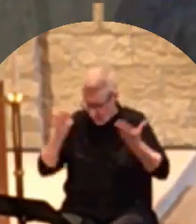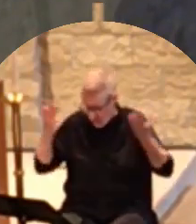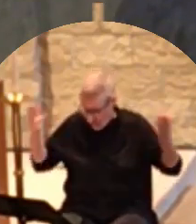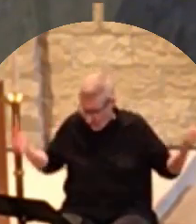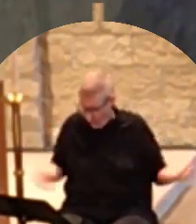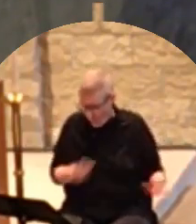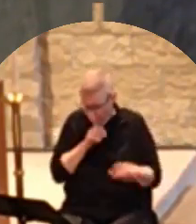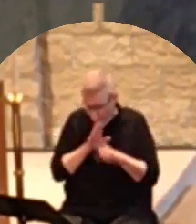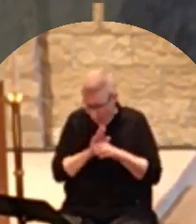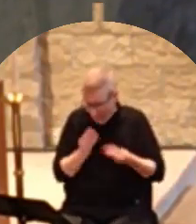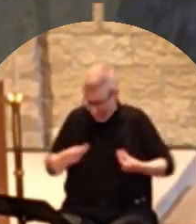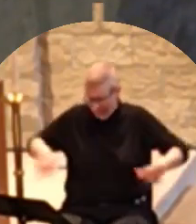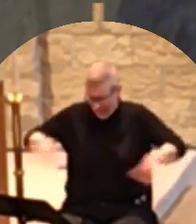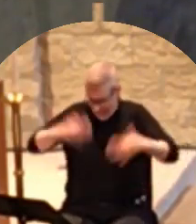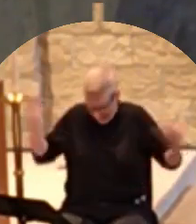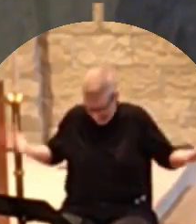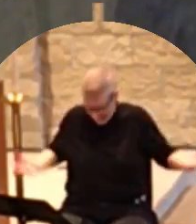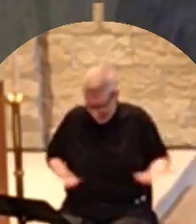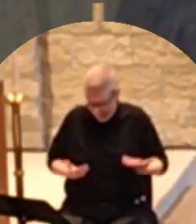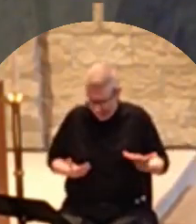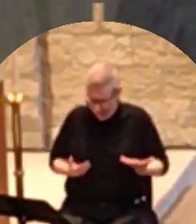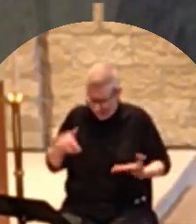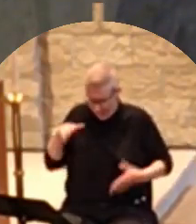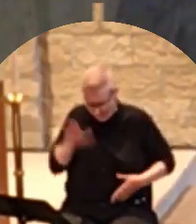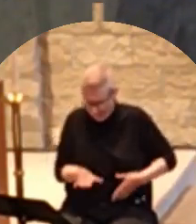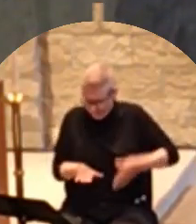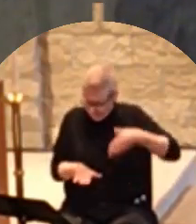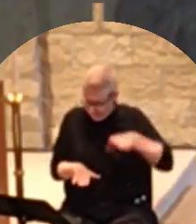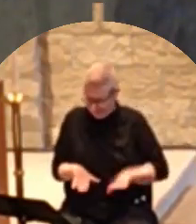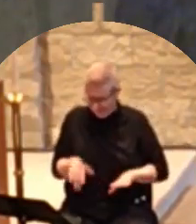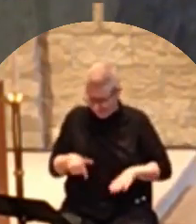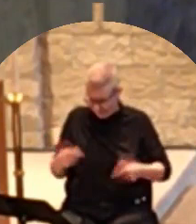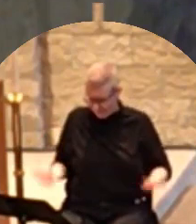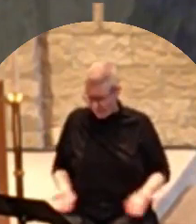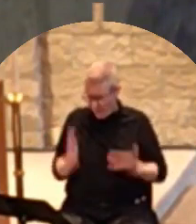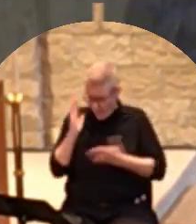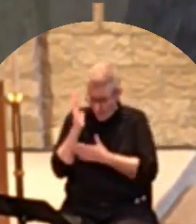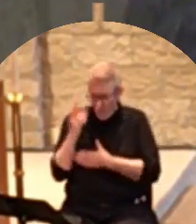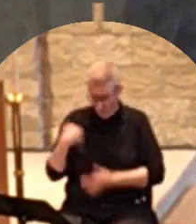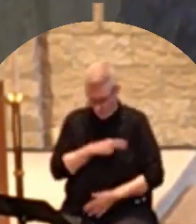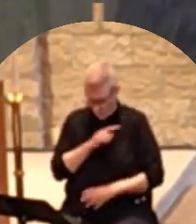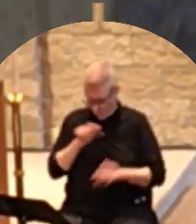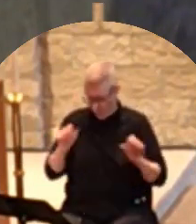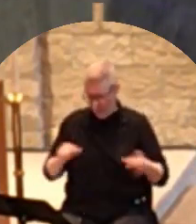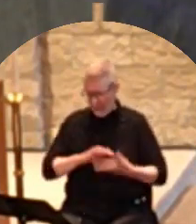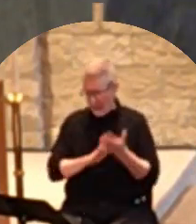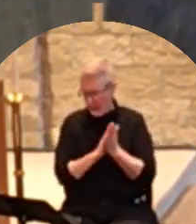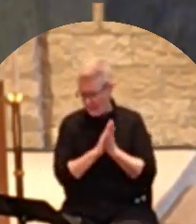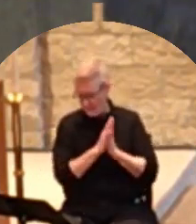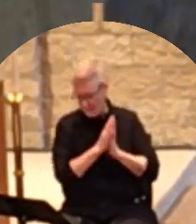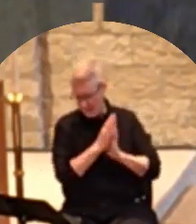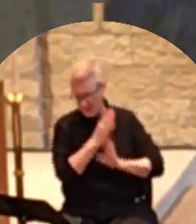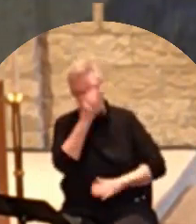will become what we aspire to be. If heaven's here on